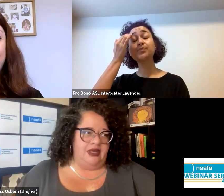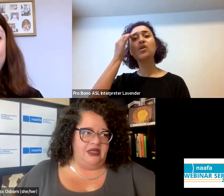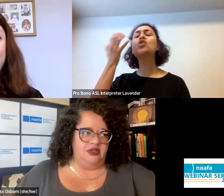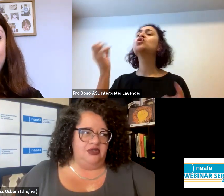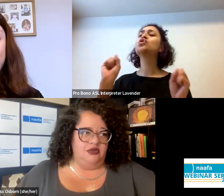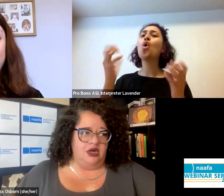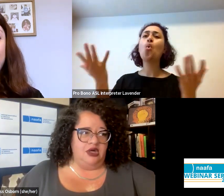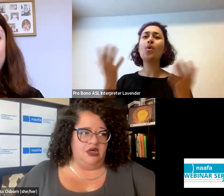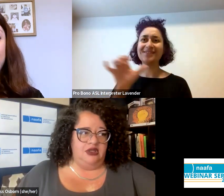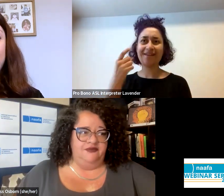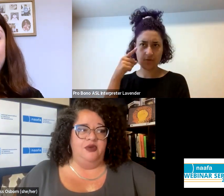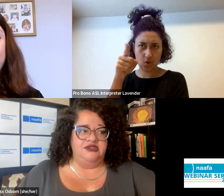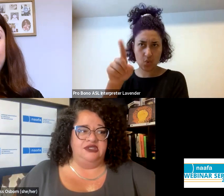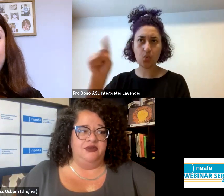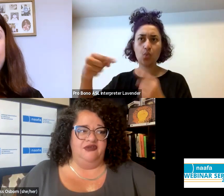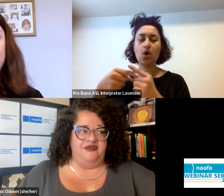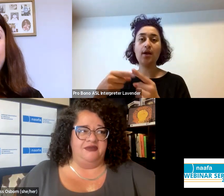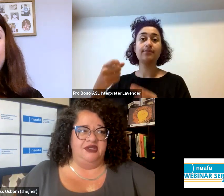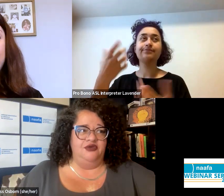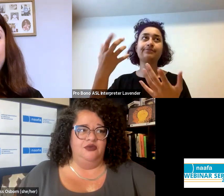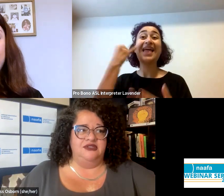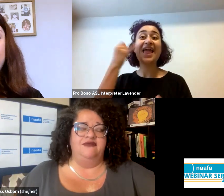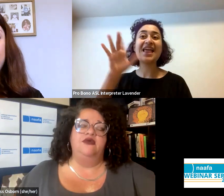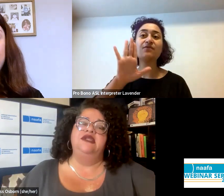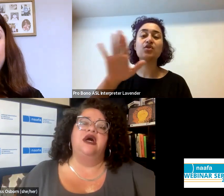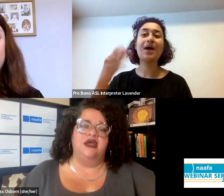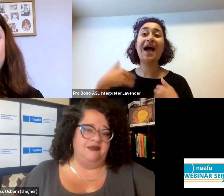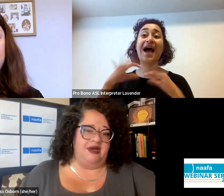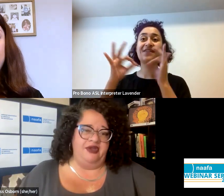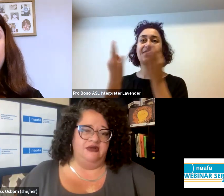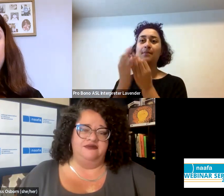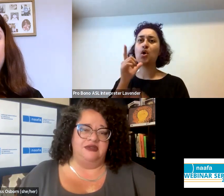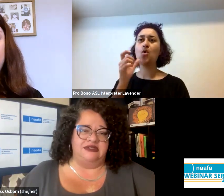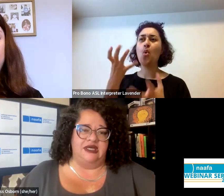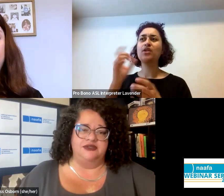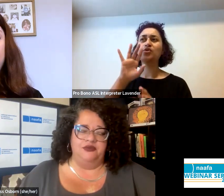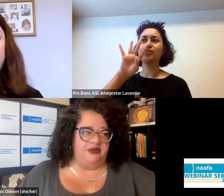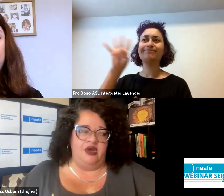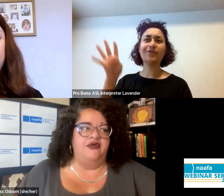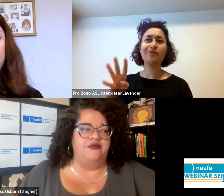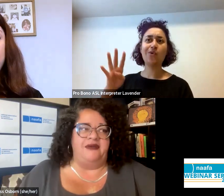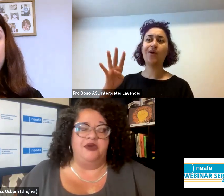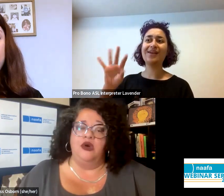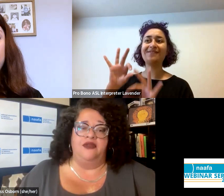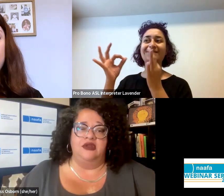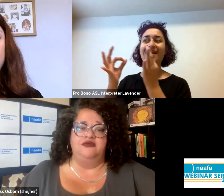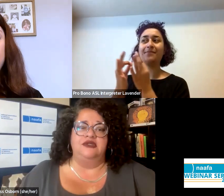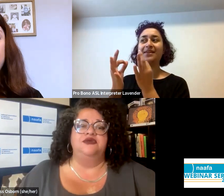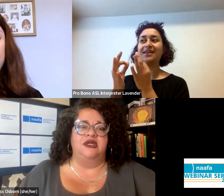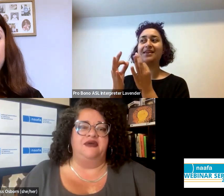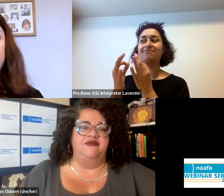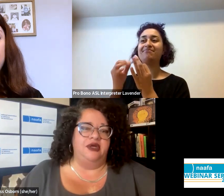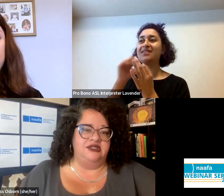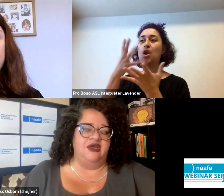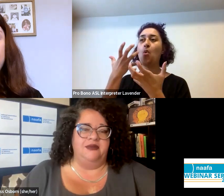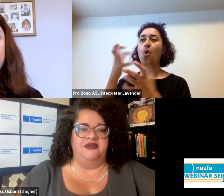you if you are dealing with a family who wants to avoid talking about their loved one's size, or other family or other loved ones